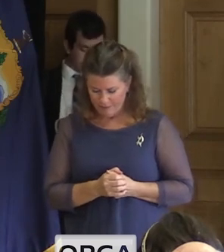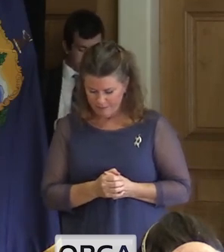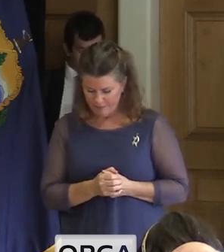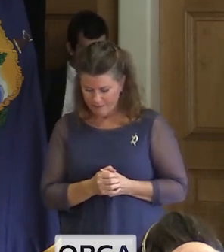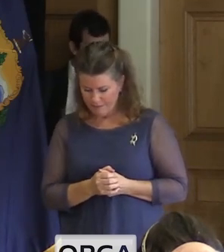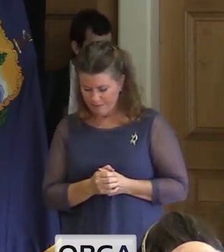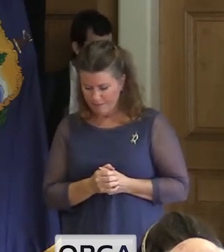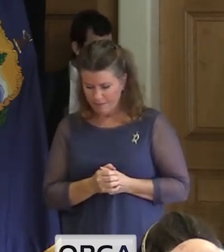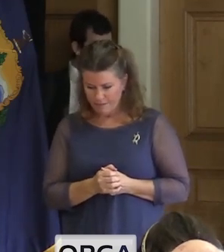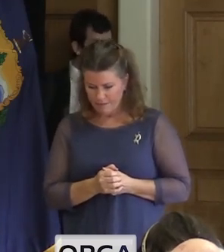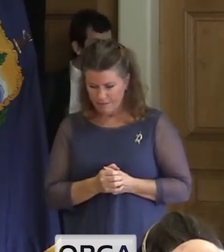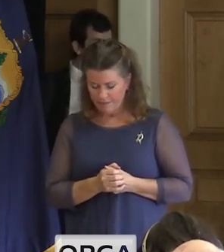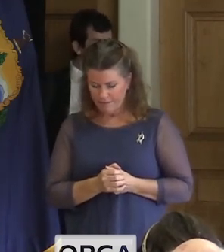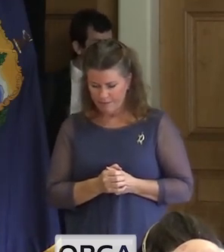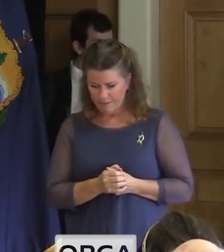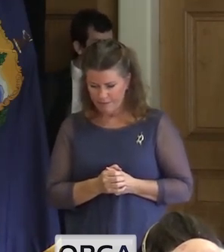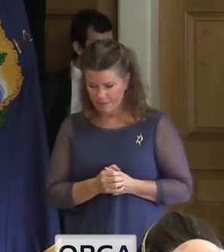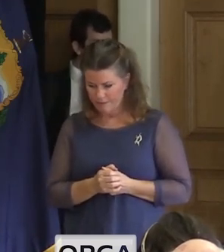planet.